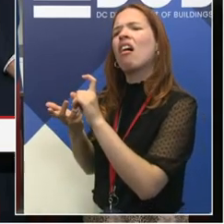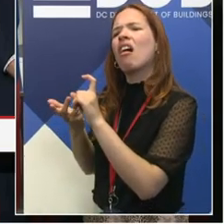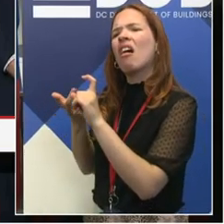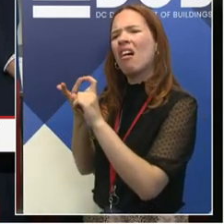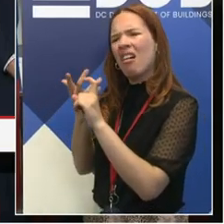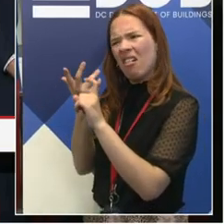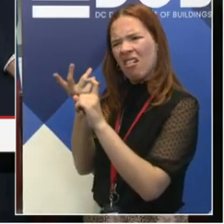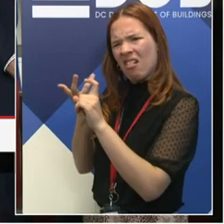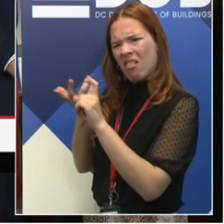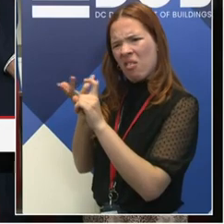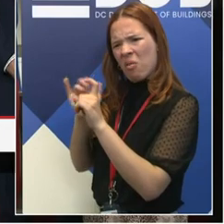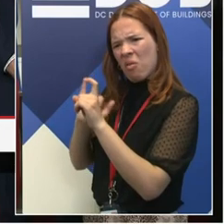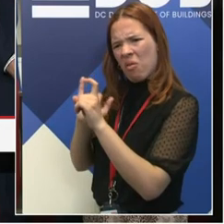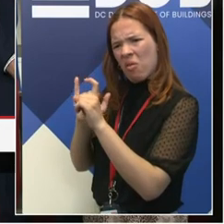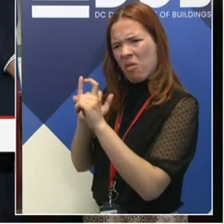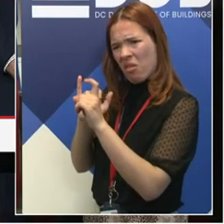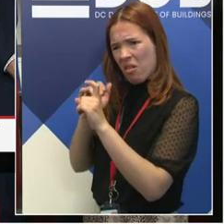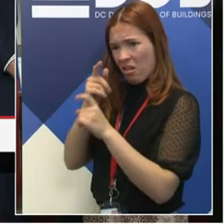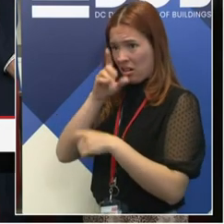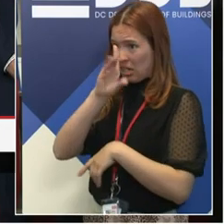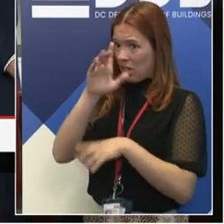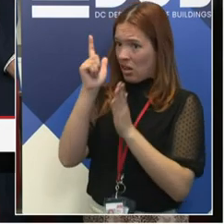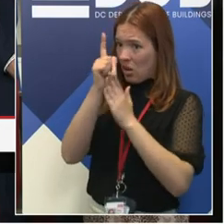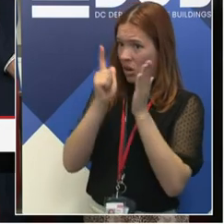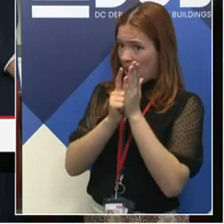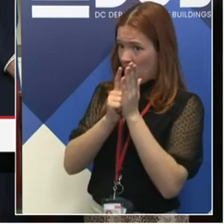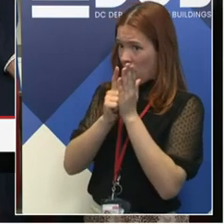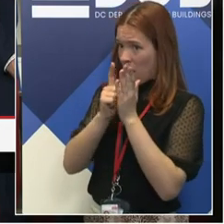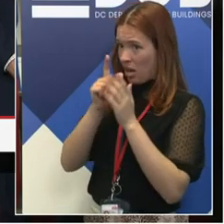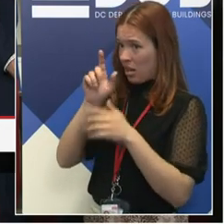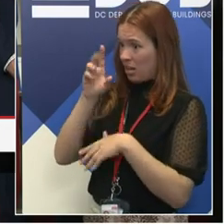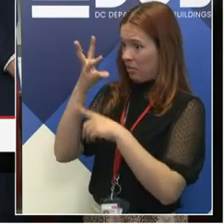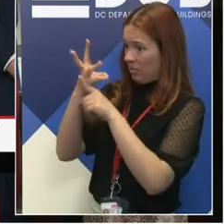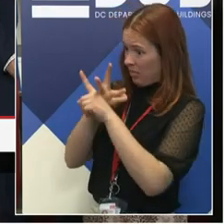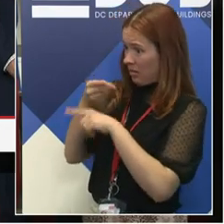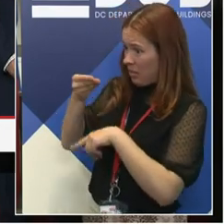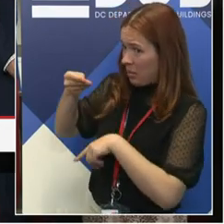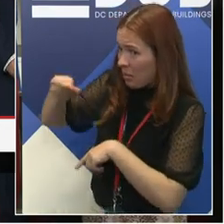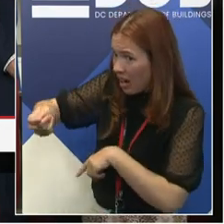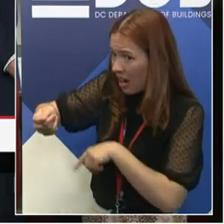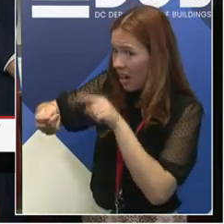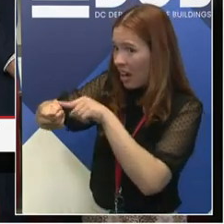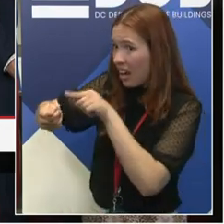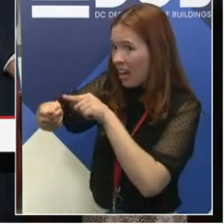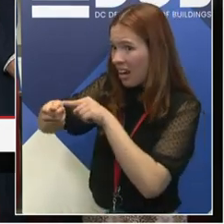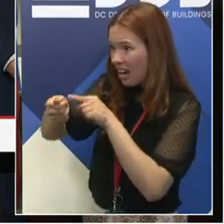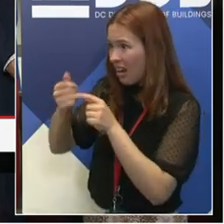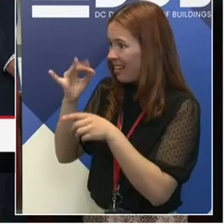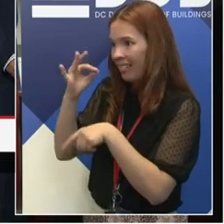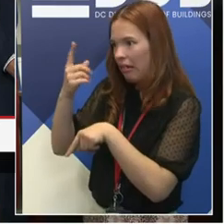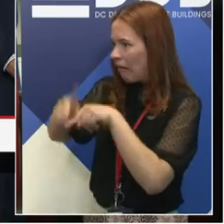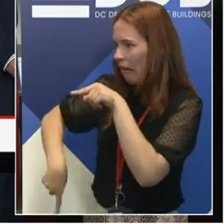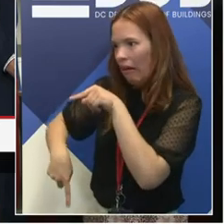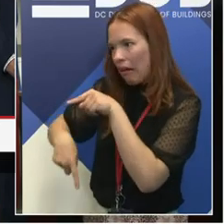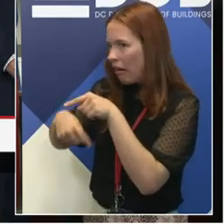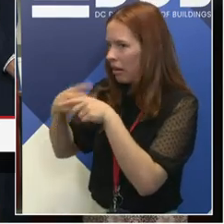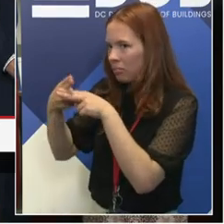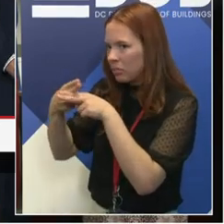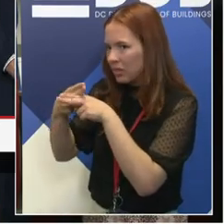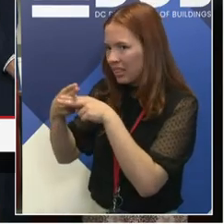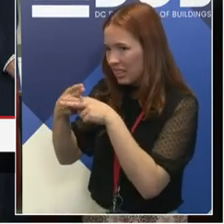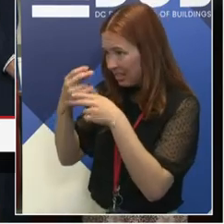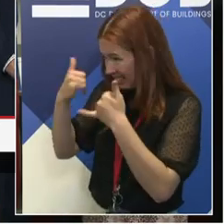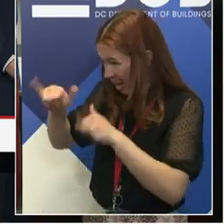law? Martin, she's being paid. And if anybody has a question about how I pay my assistant director, they should see me